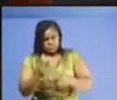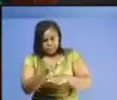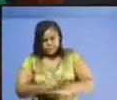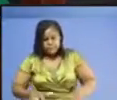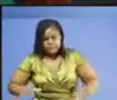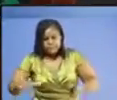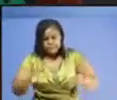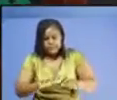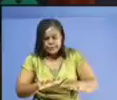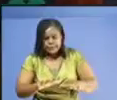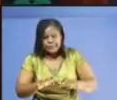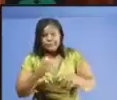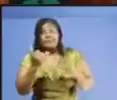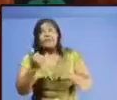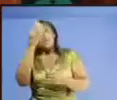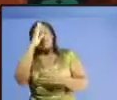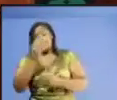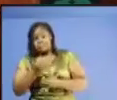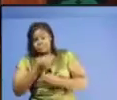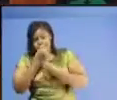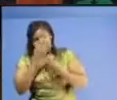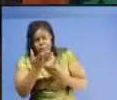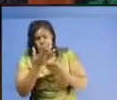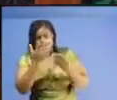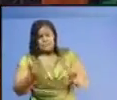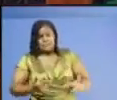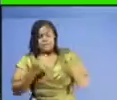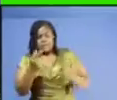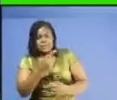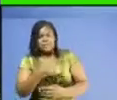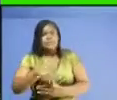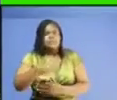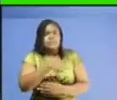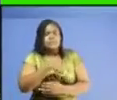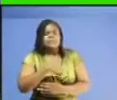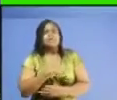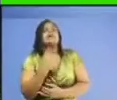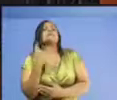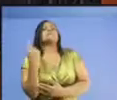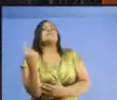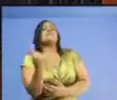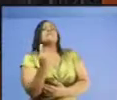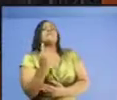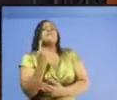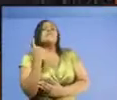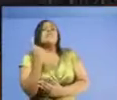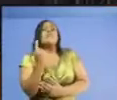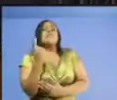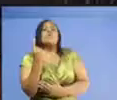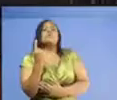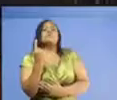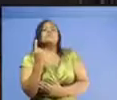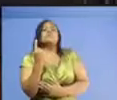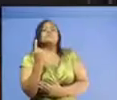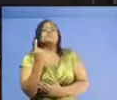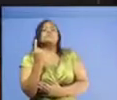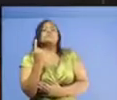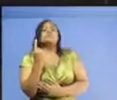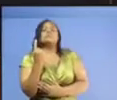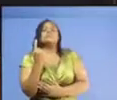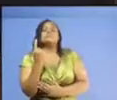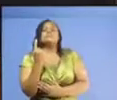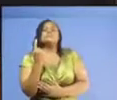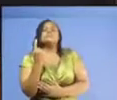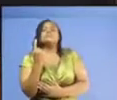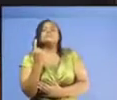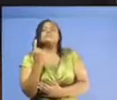Lord God, they shall only deliver